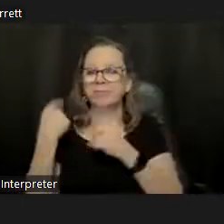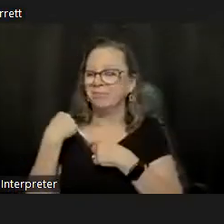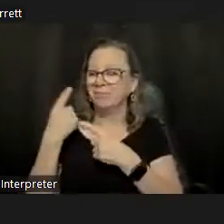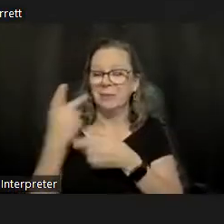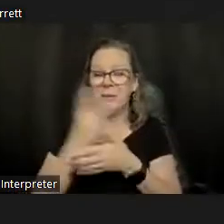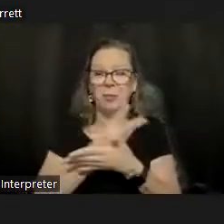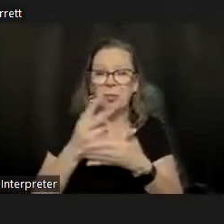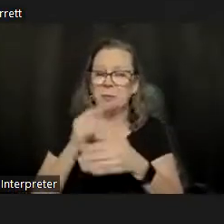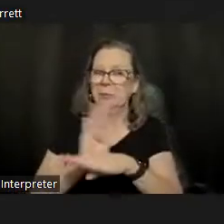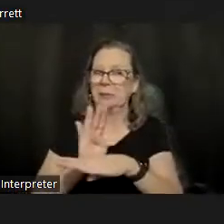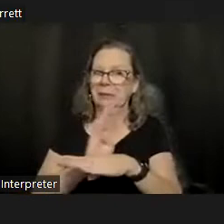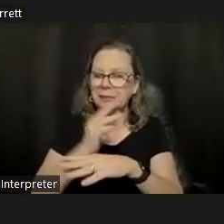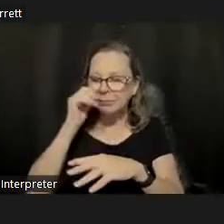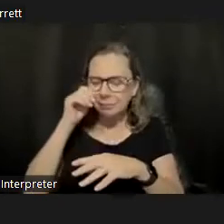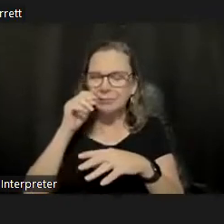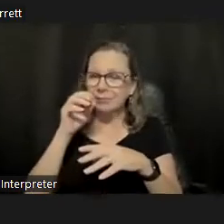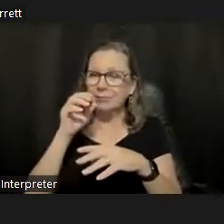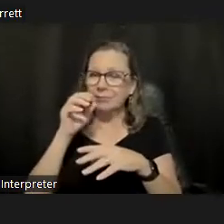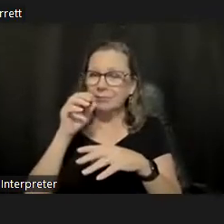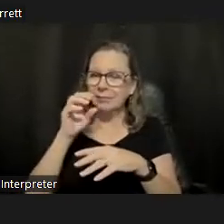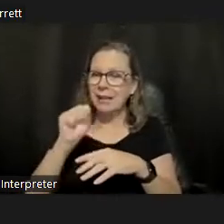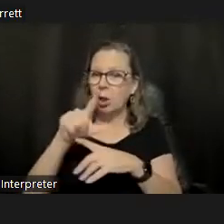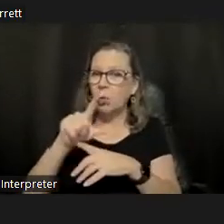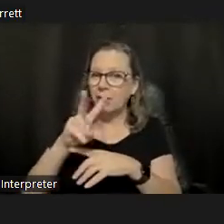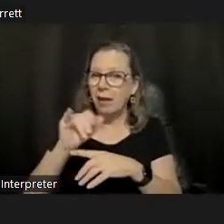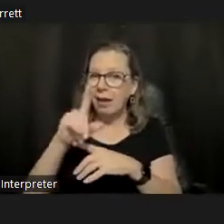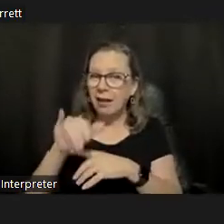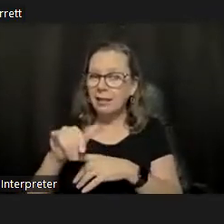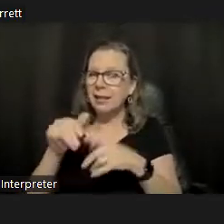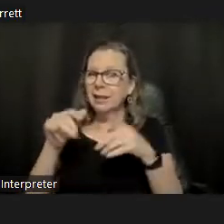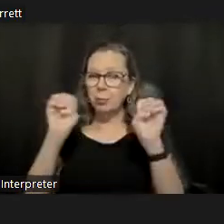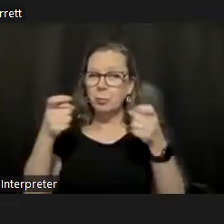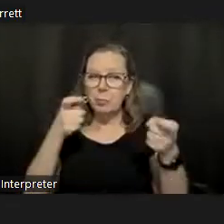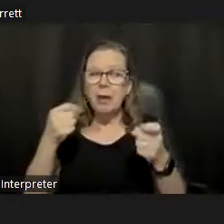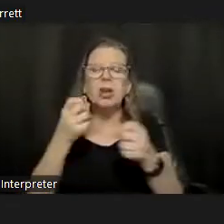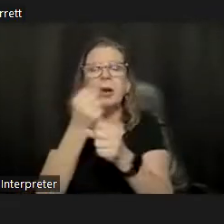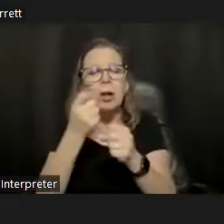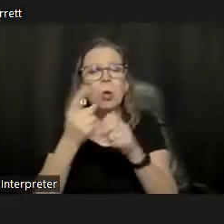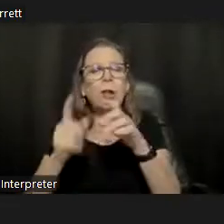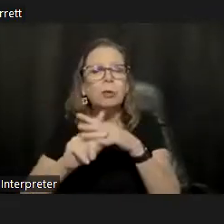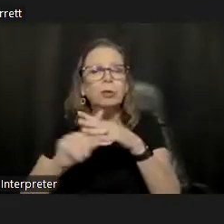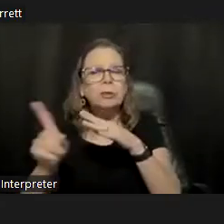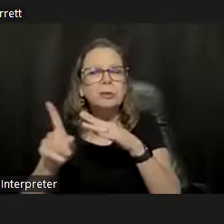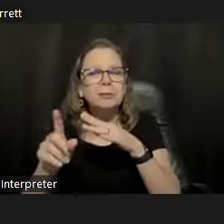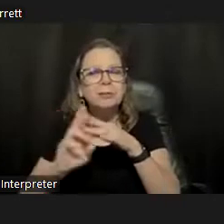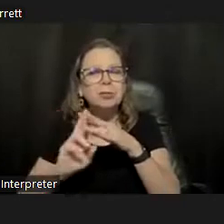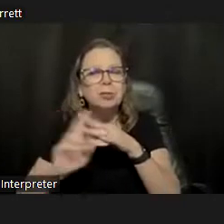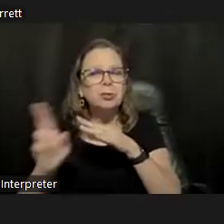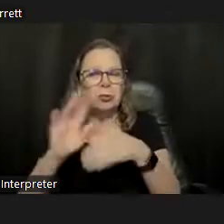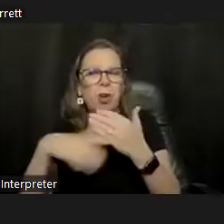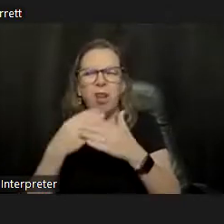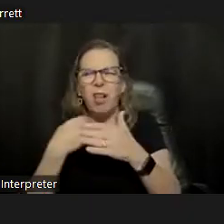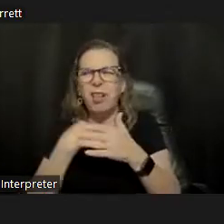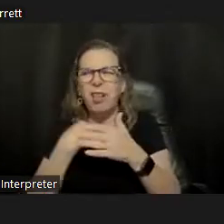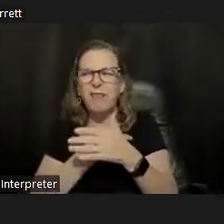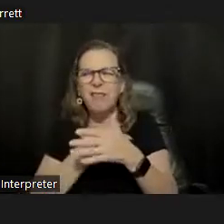weeks. The San Luis Valley Emergency Managers also do an annual retreat. So we all got together, all of us, every one of them